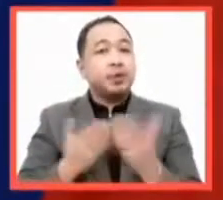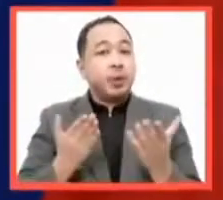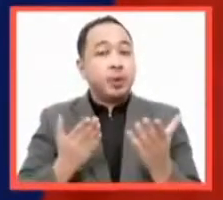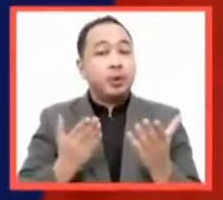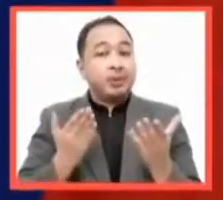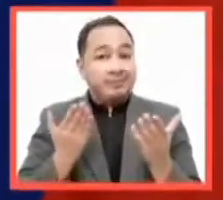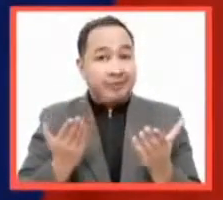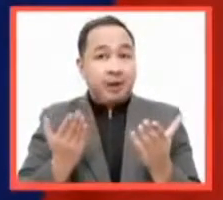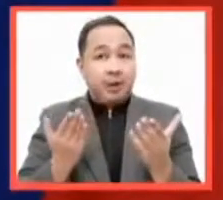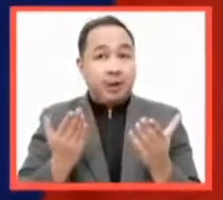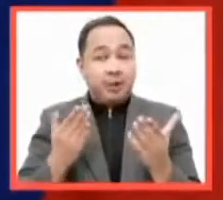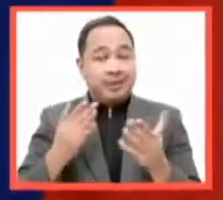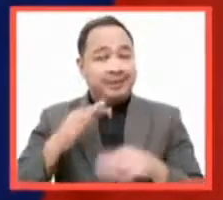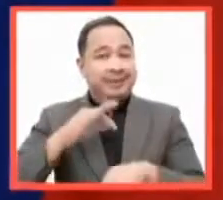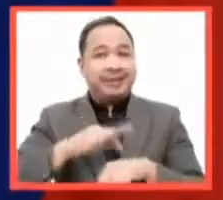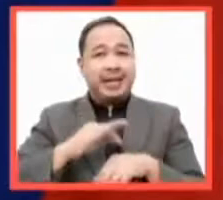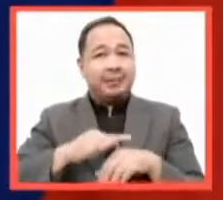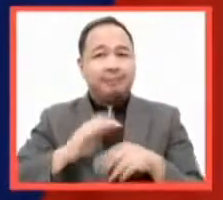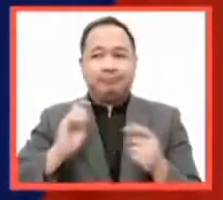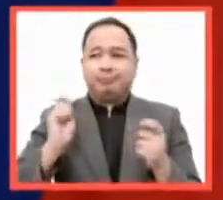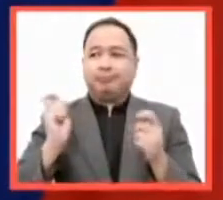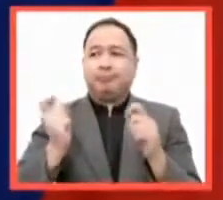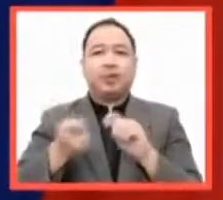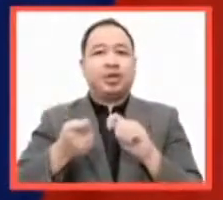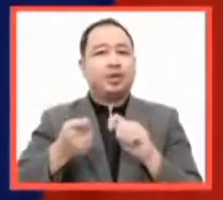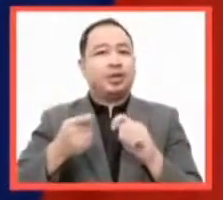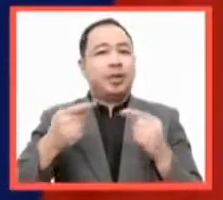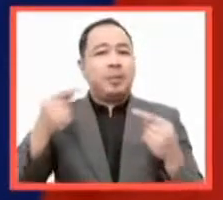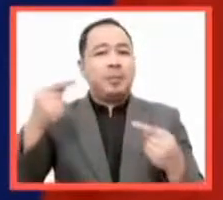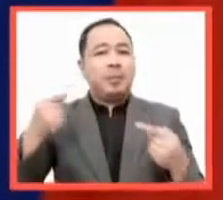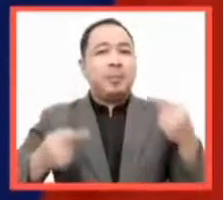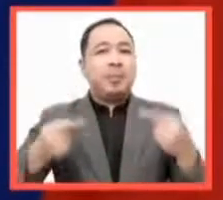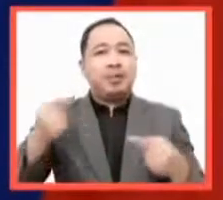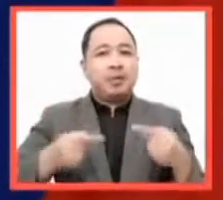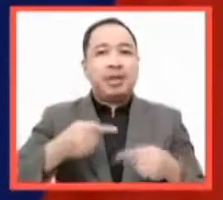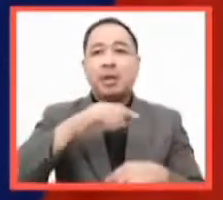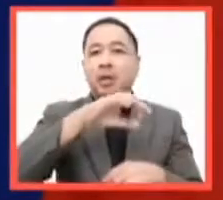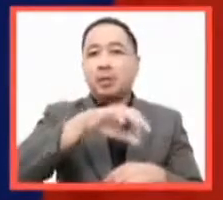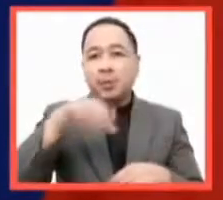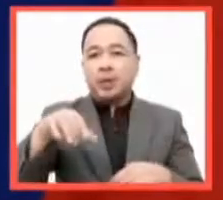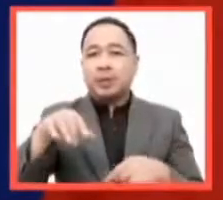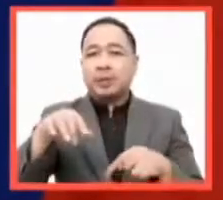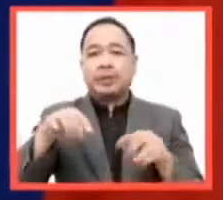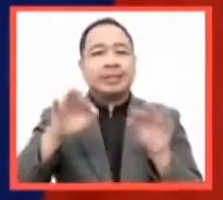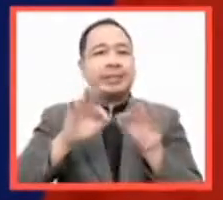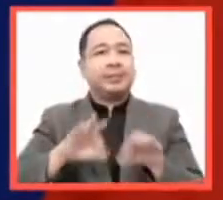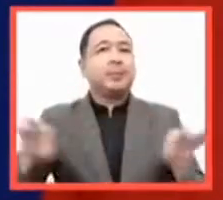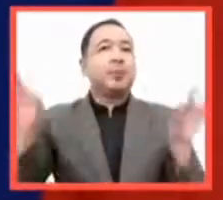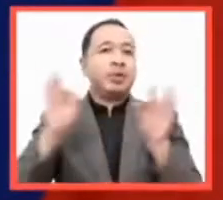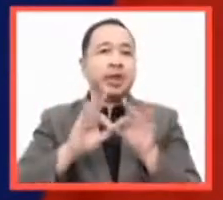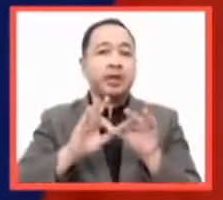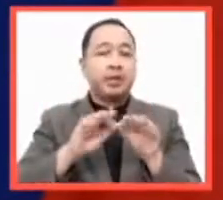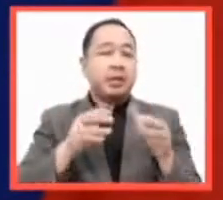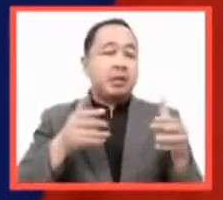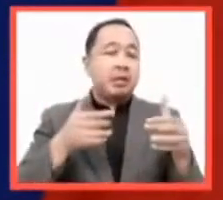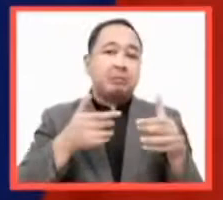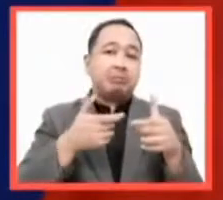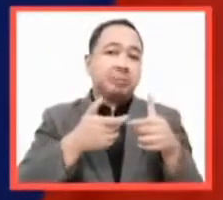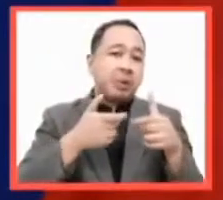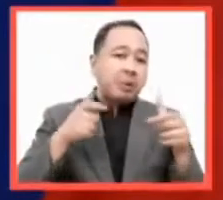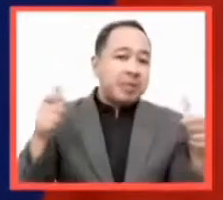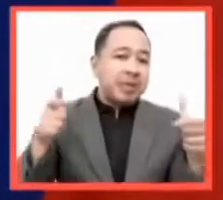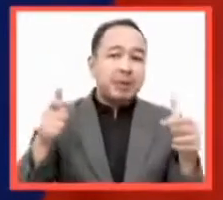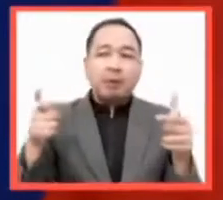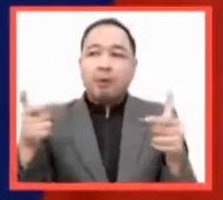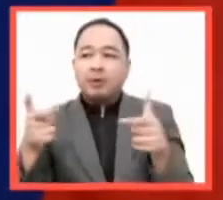Mr. President, in a period of profound geopolitical change, it is vital that all countries, big and